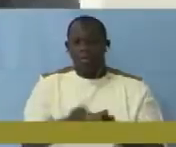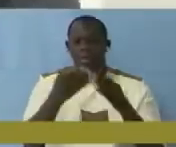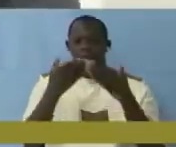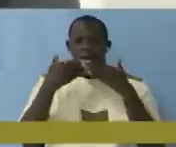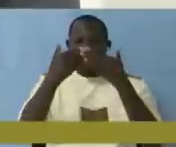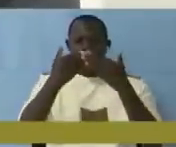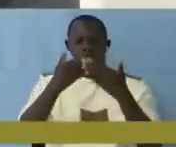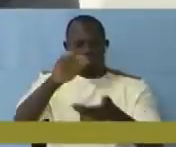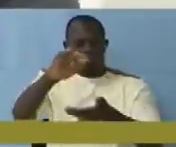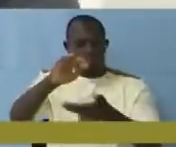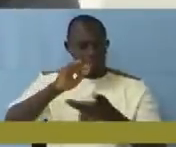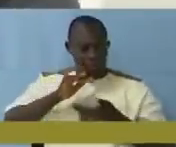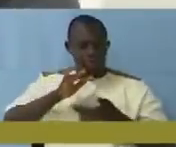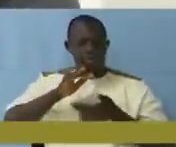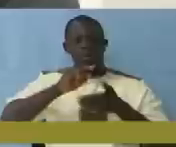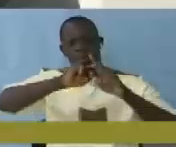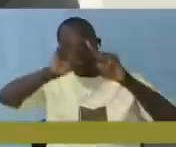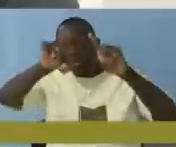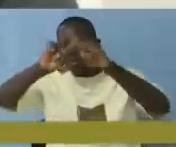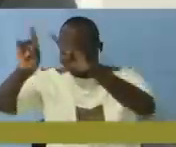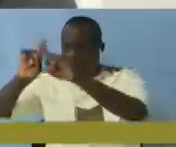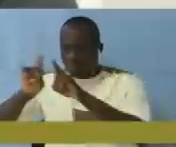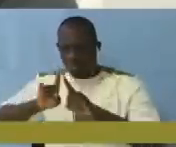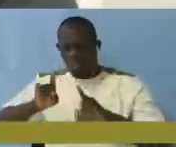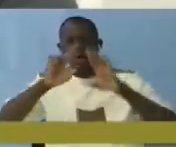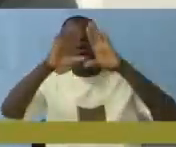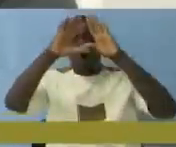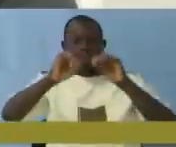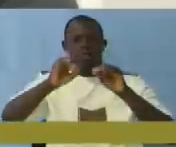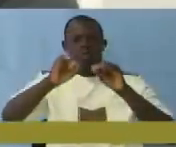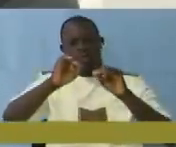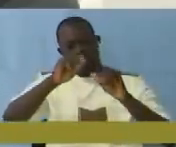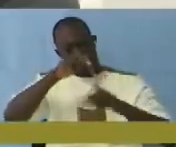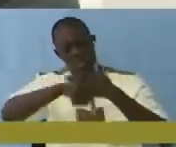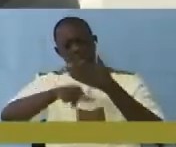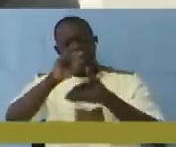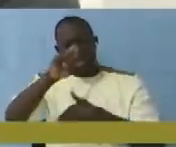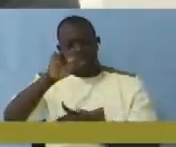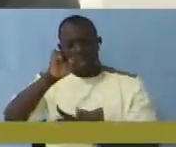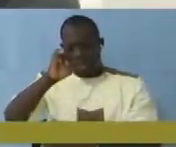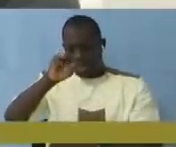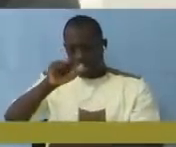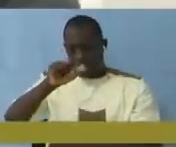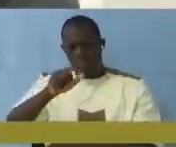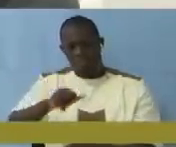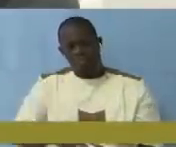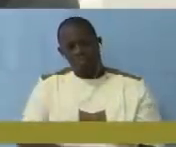Information received by various units of the NIA